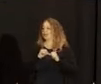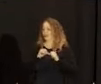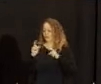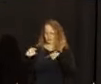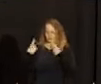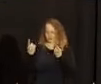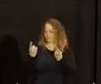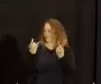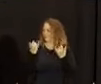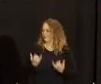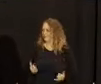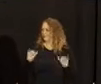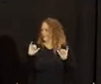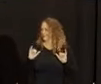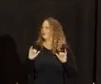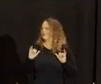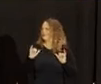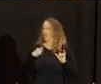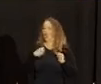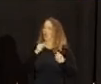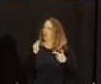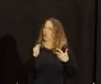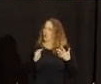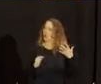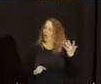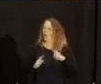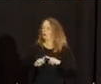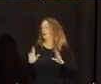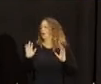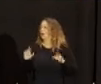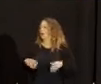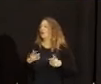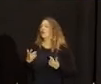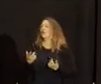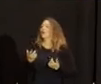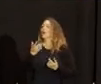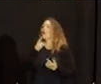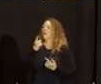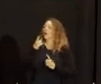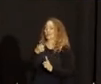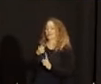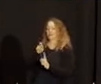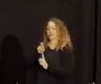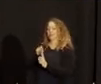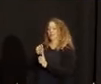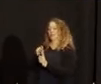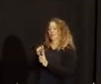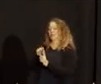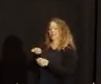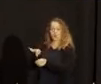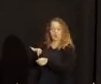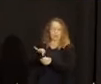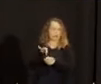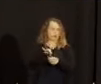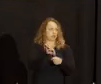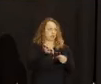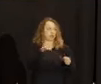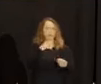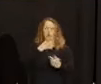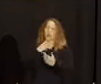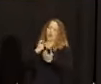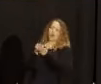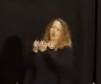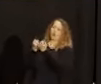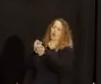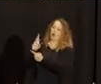day. I could go on, but one other area that I want to talk specifically about is voting, and I want to give a shout out to